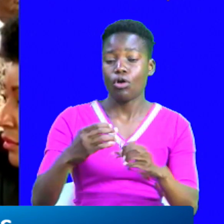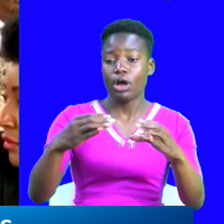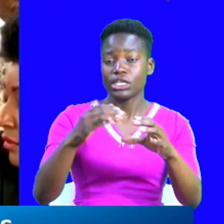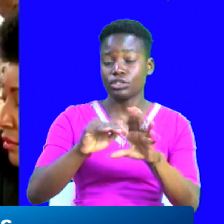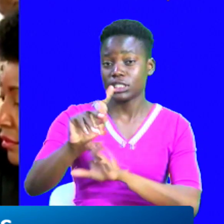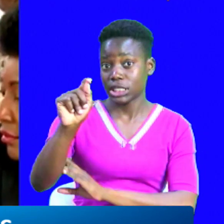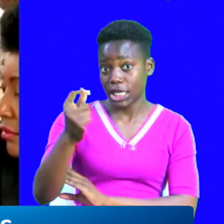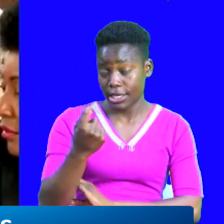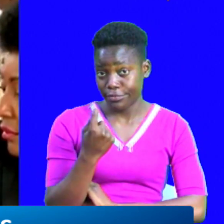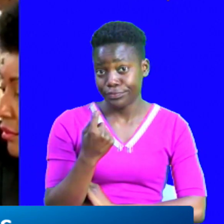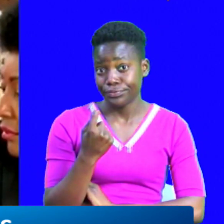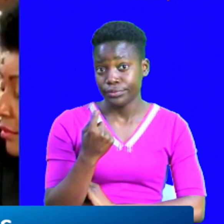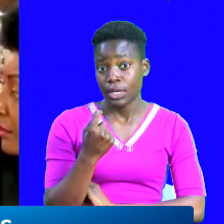Kenya.